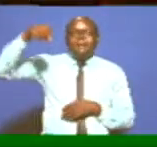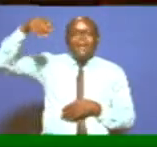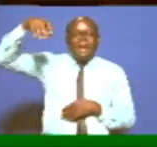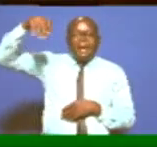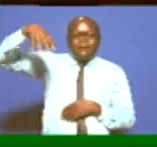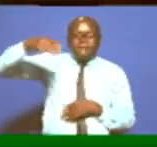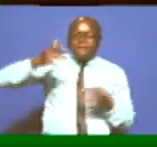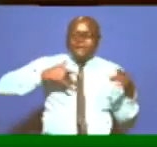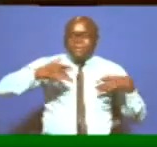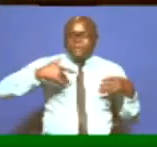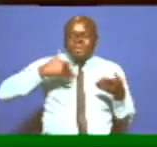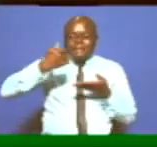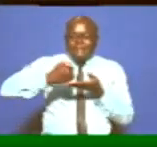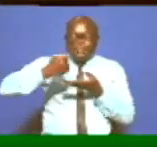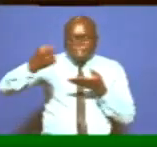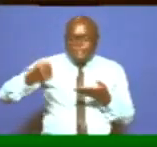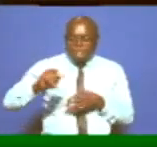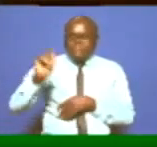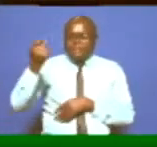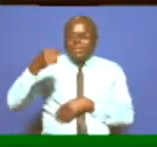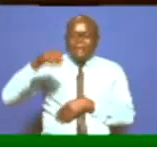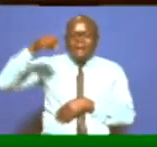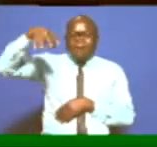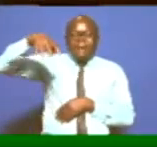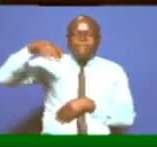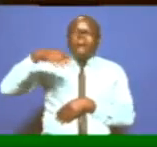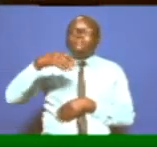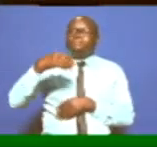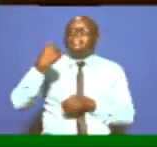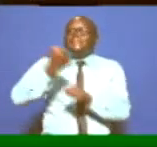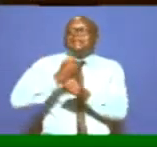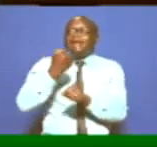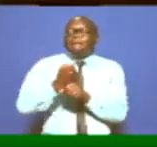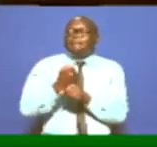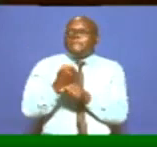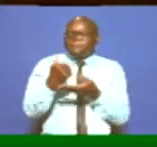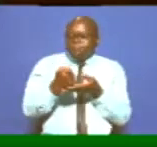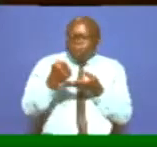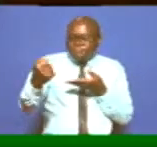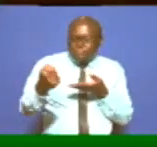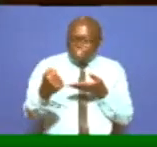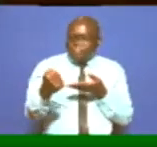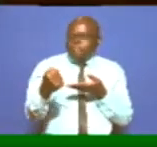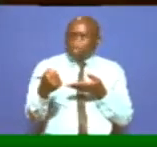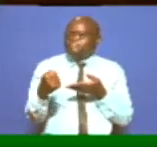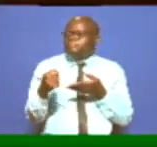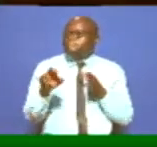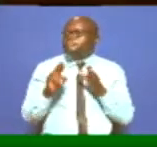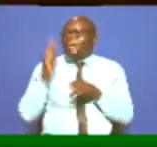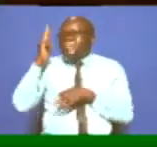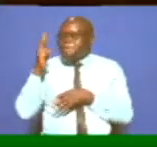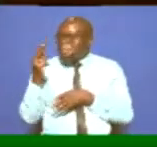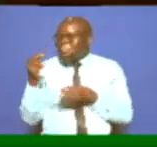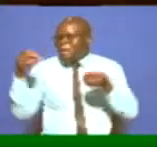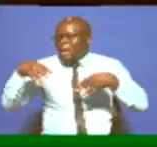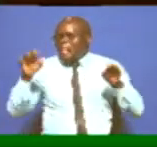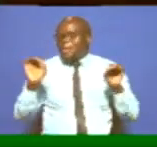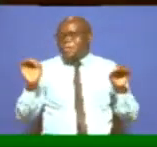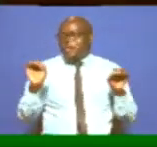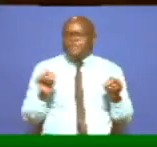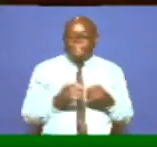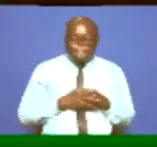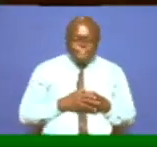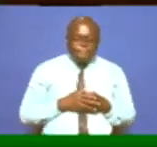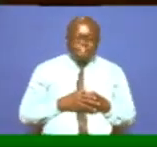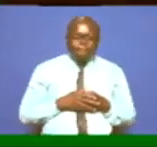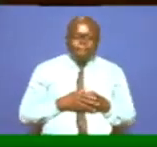regarding suspension of Kenya Power staff under unclear circumstances. Honorable Speaker,